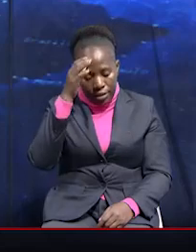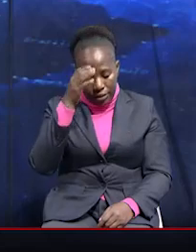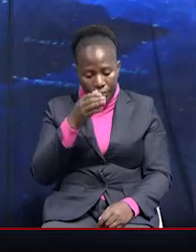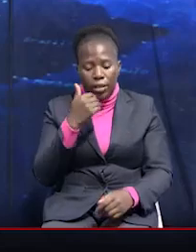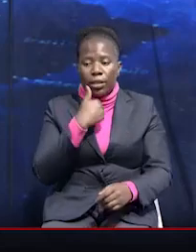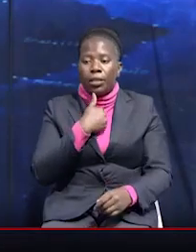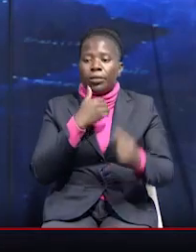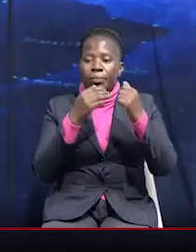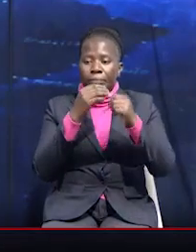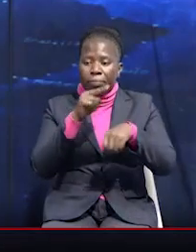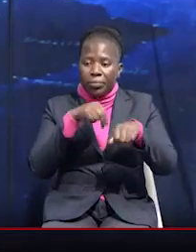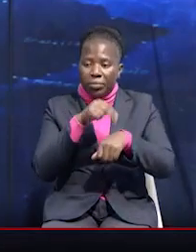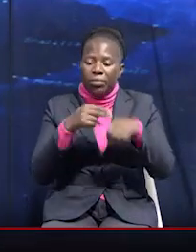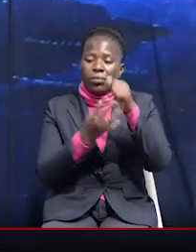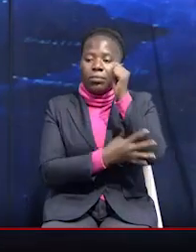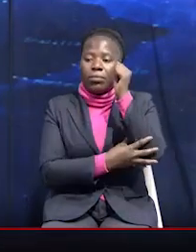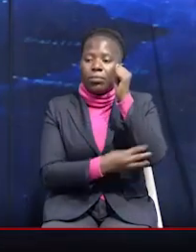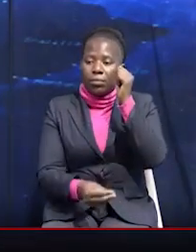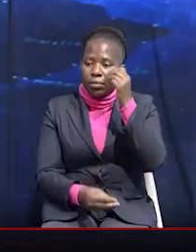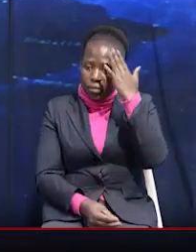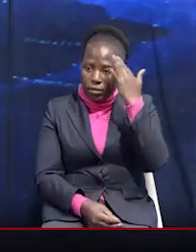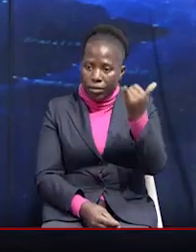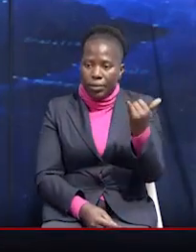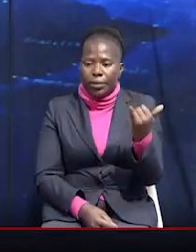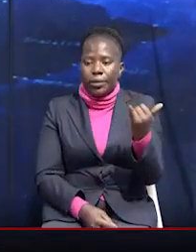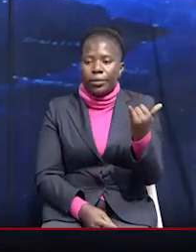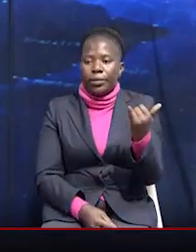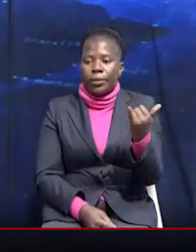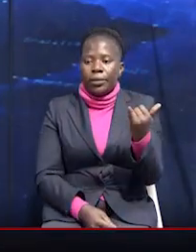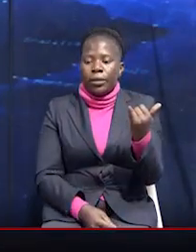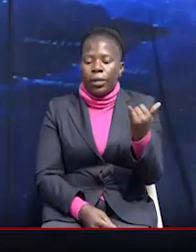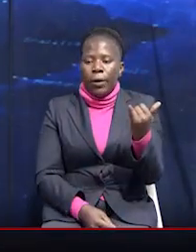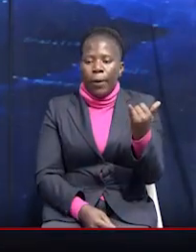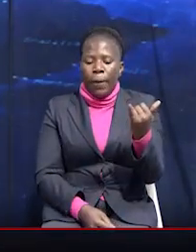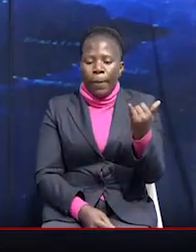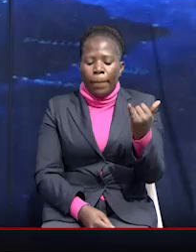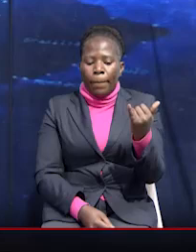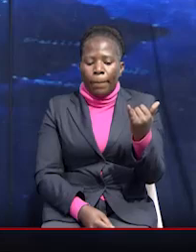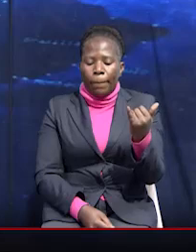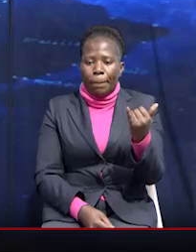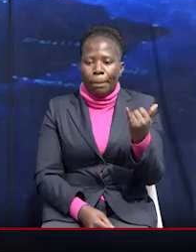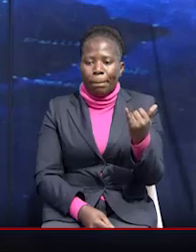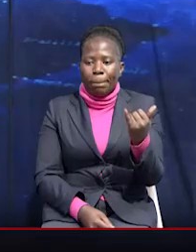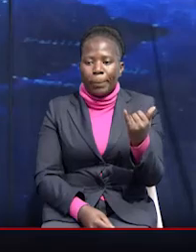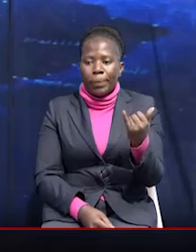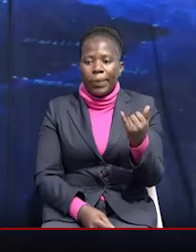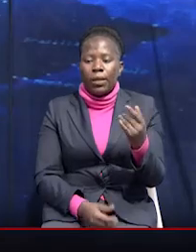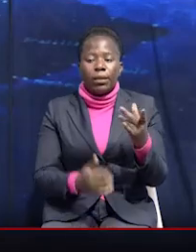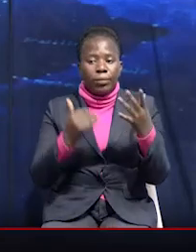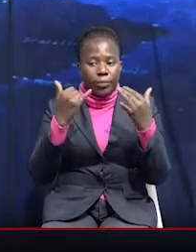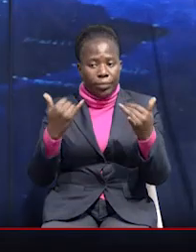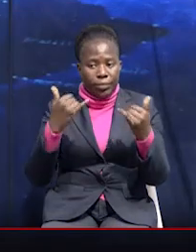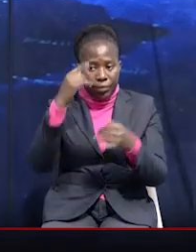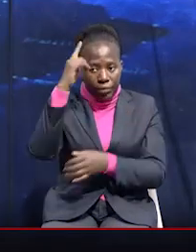country. And the reason why I'm even pointing to this is because, you see, you may find that when the government is